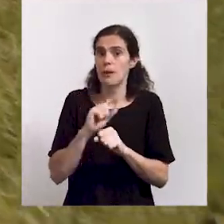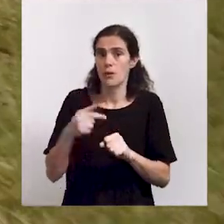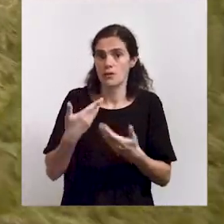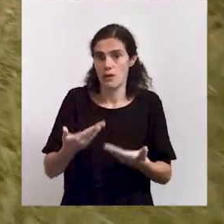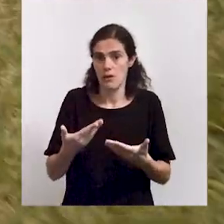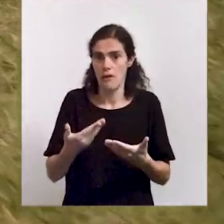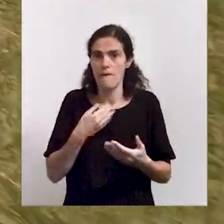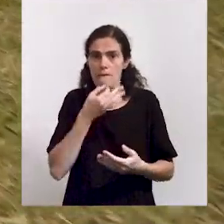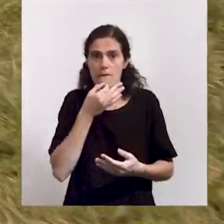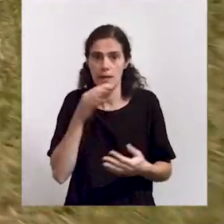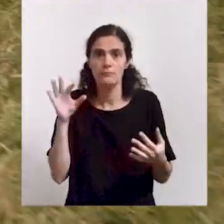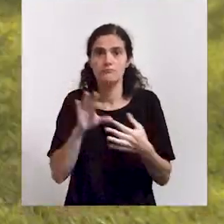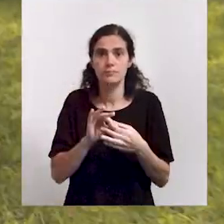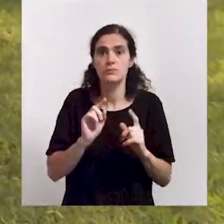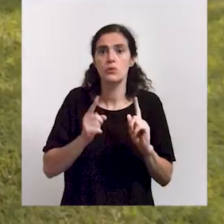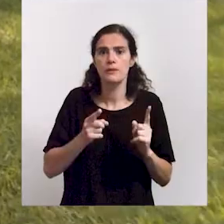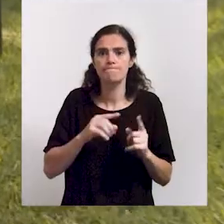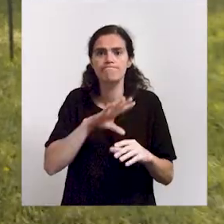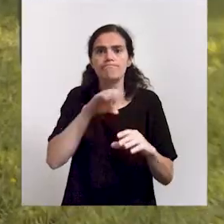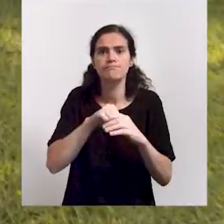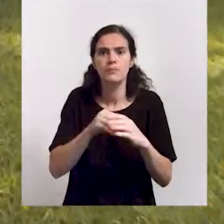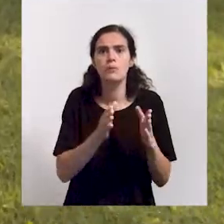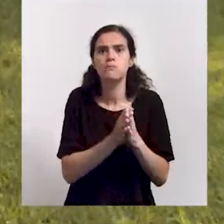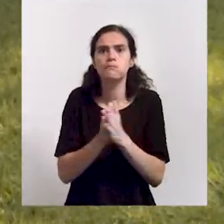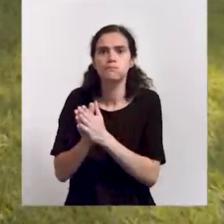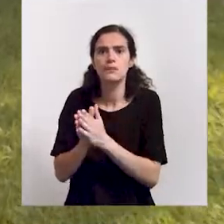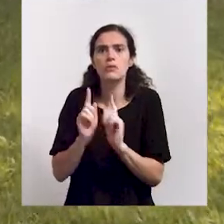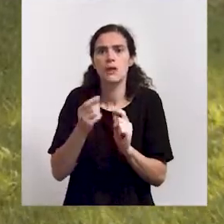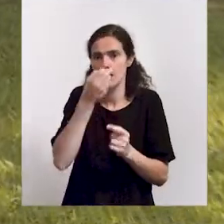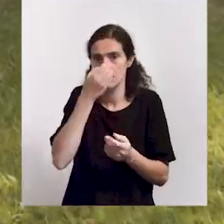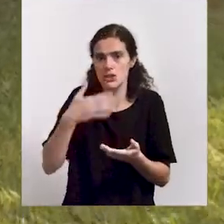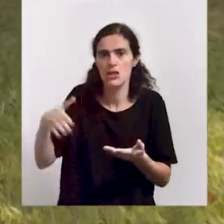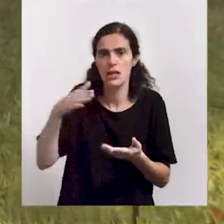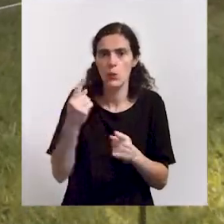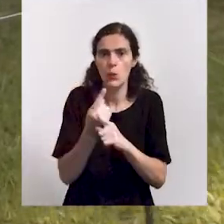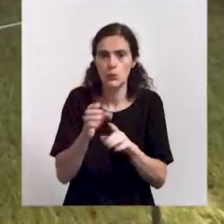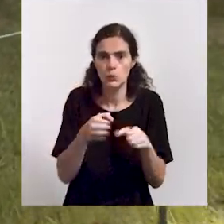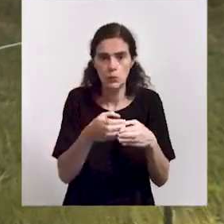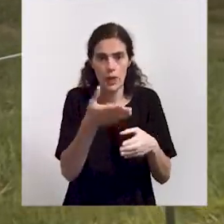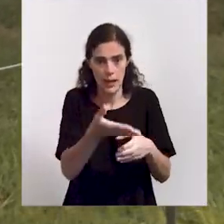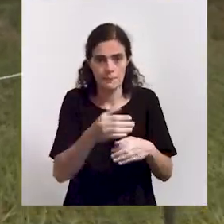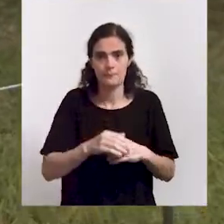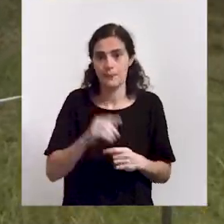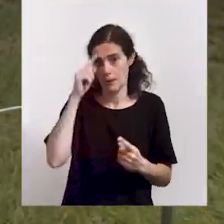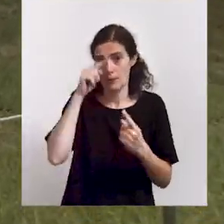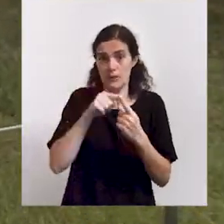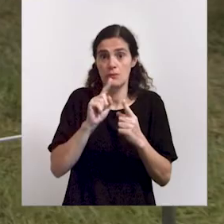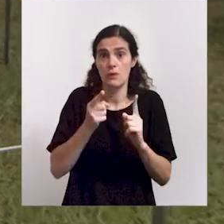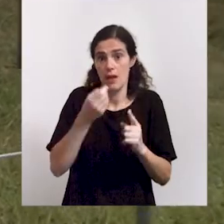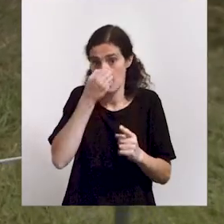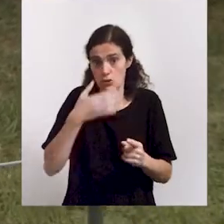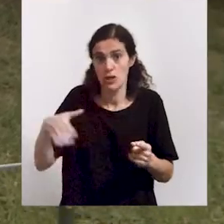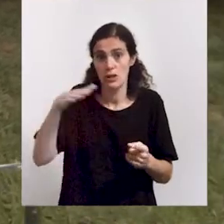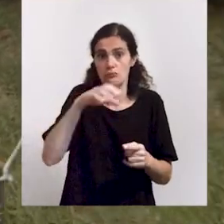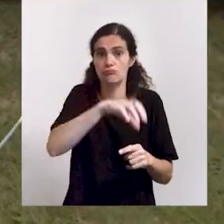to talk about right now is part of a series called Garden Set that are, of course, conceived for gardens.